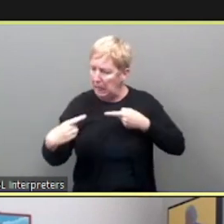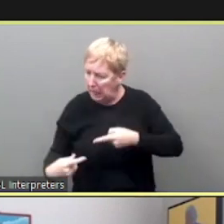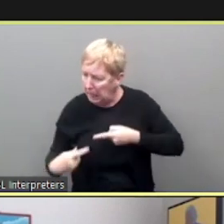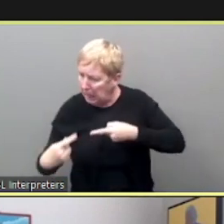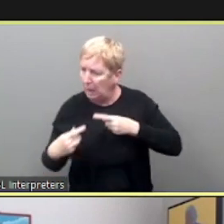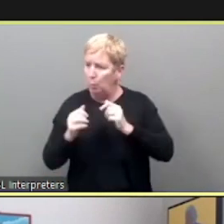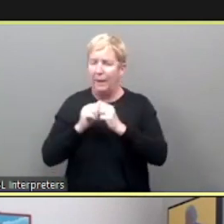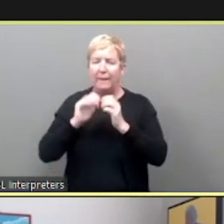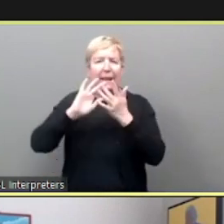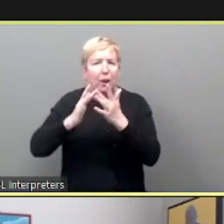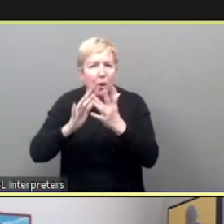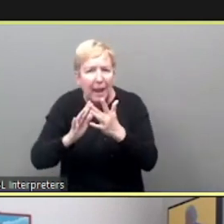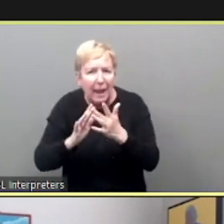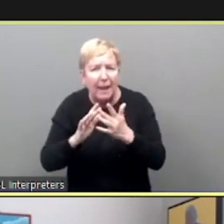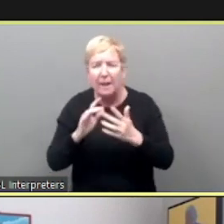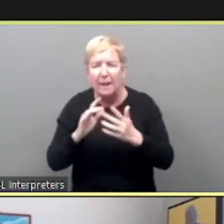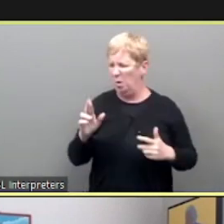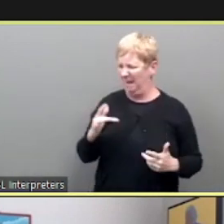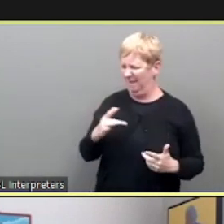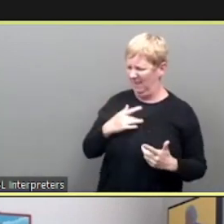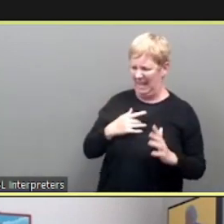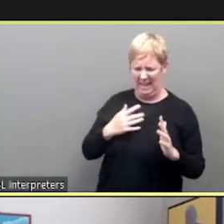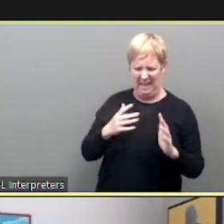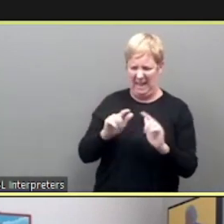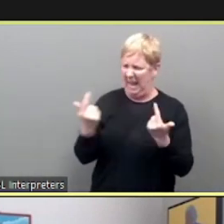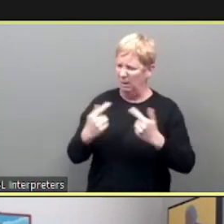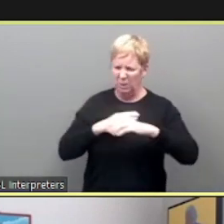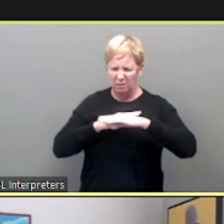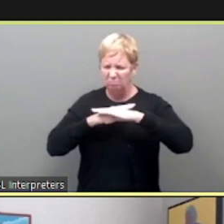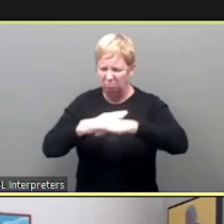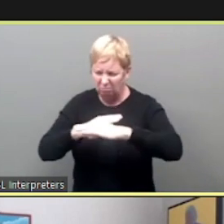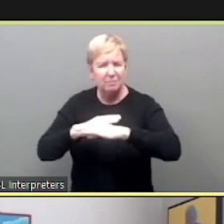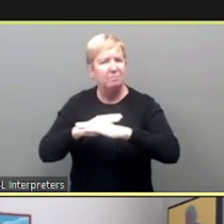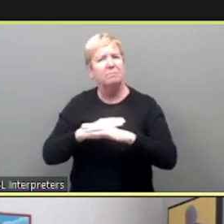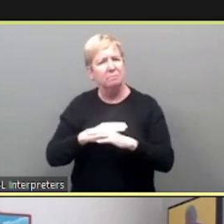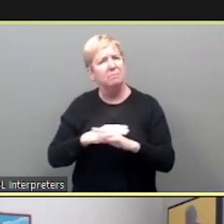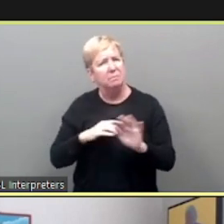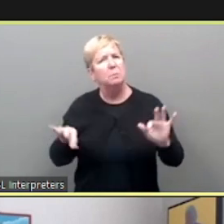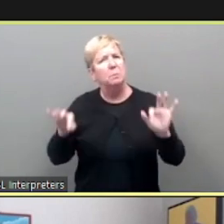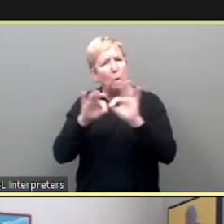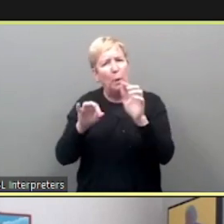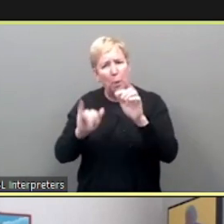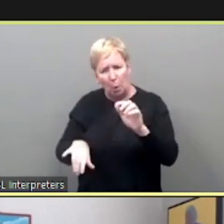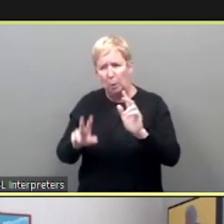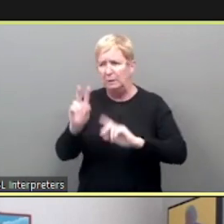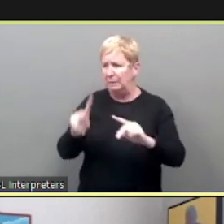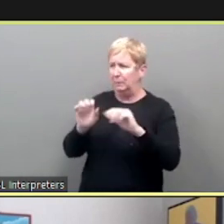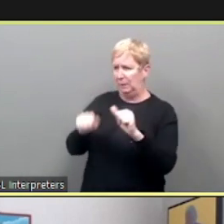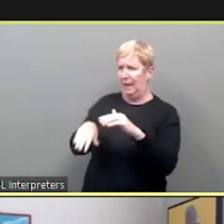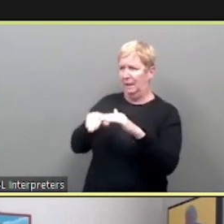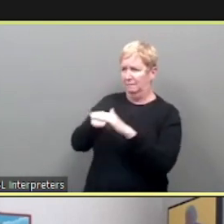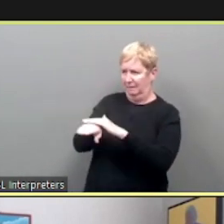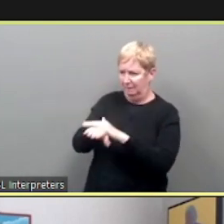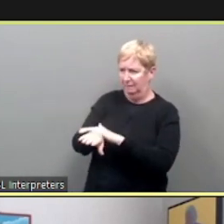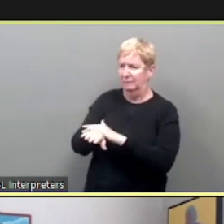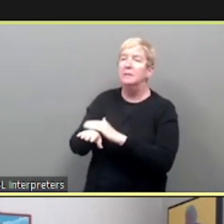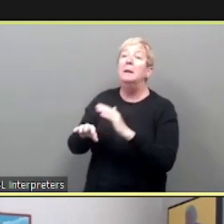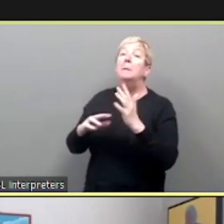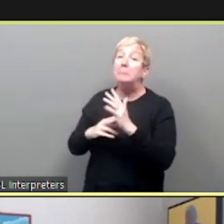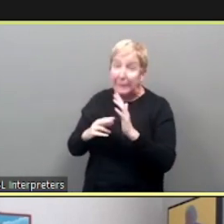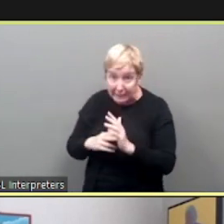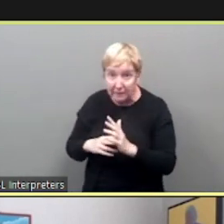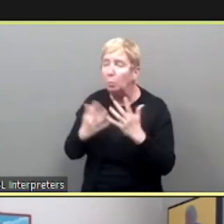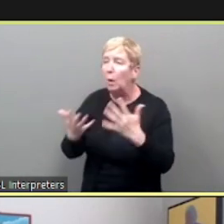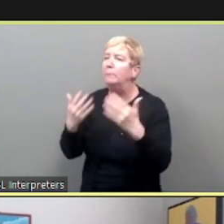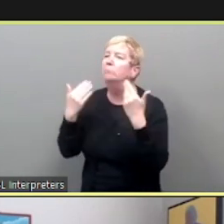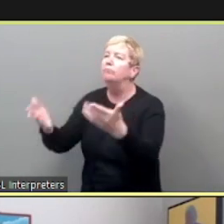other reasons, difficulty with language, we want to make sure you can get access to the call center. So please, we really want to